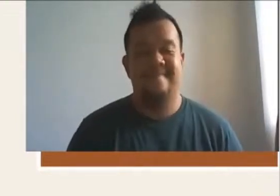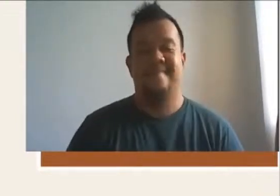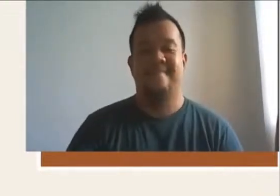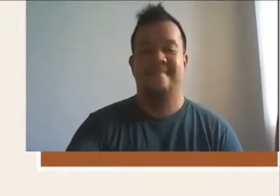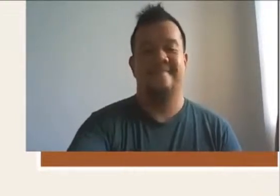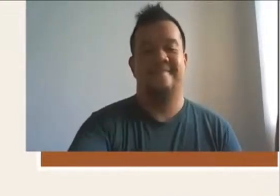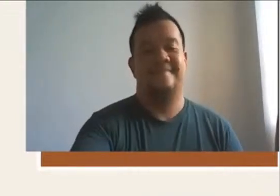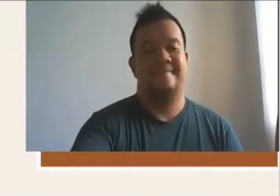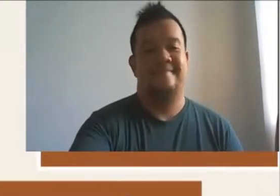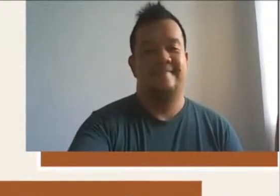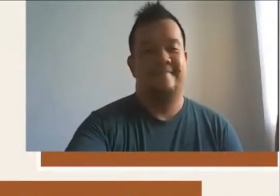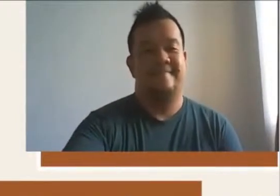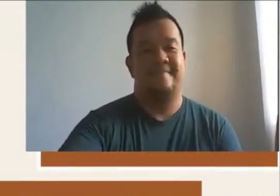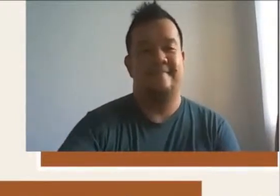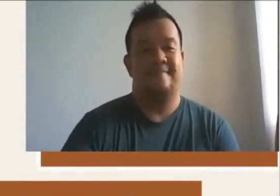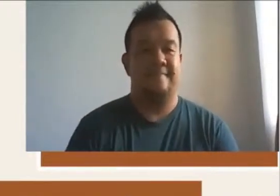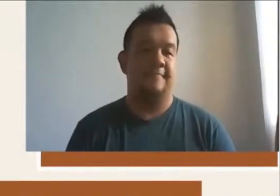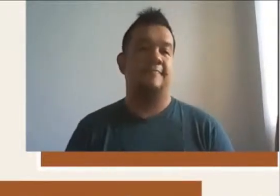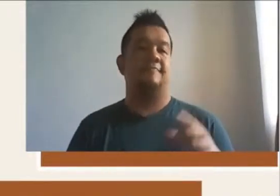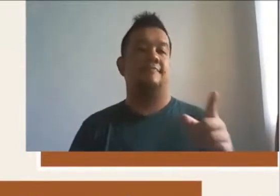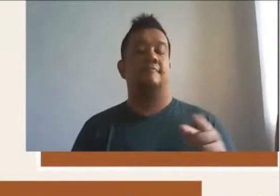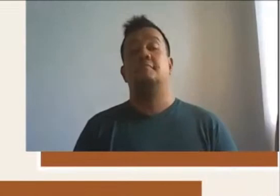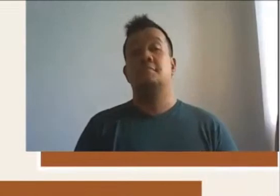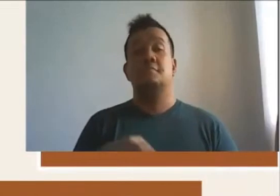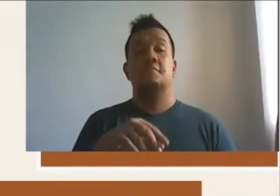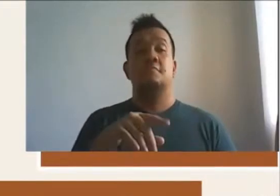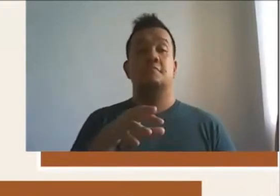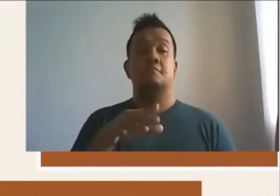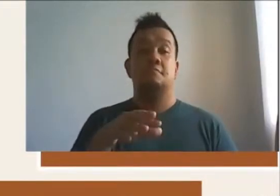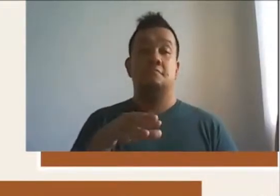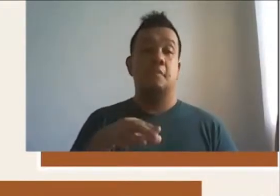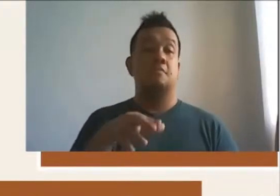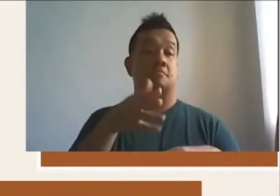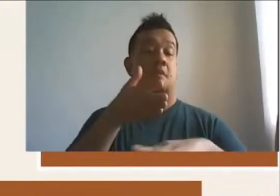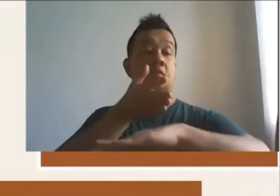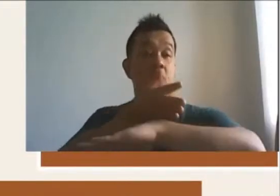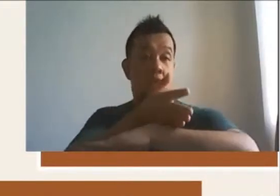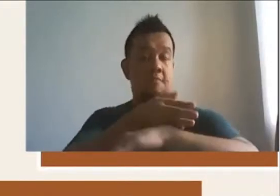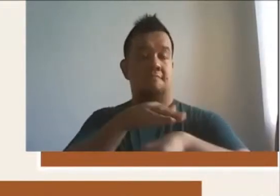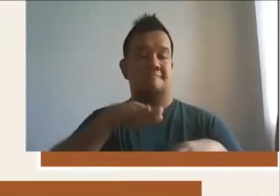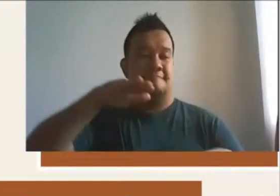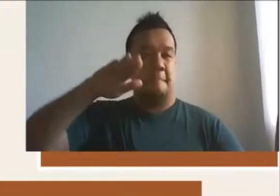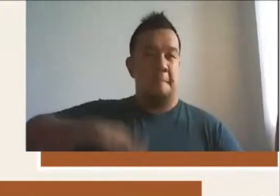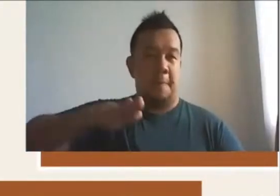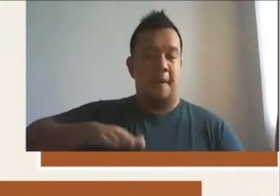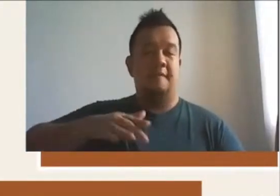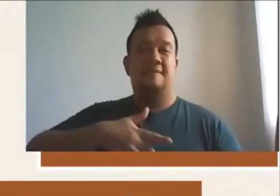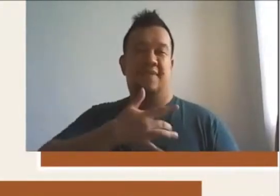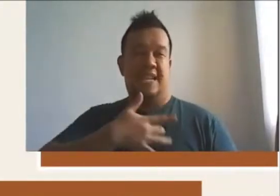So sa floor naman, if you stomp on the floor, we can actually feel the vibration.